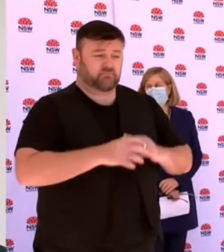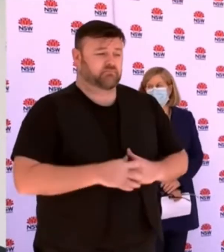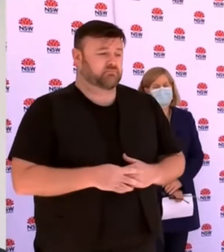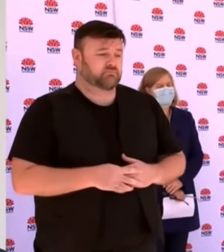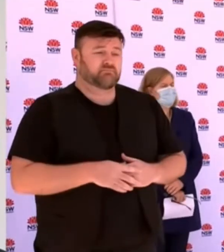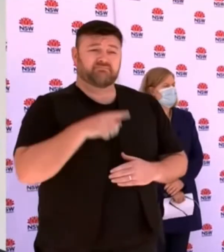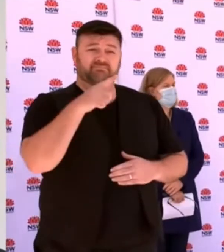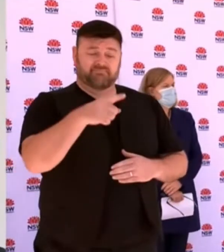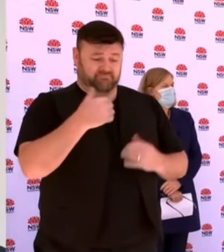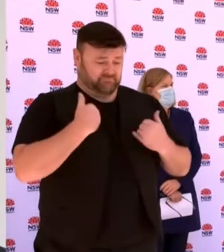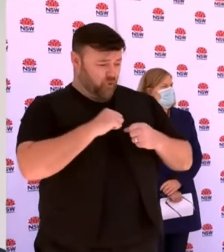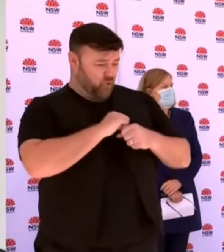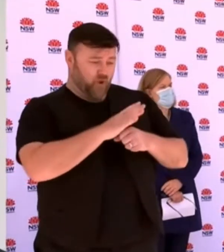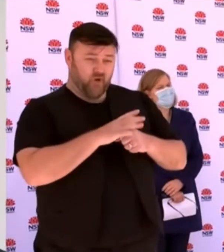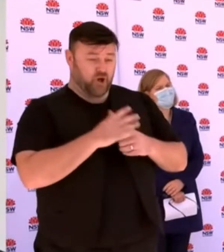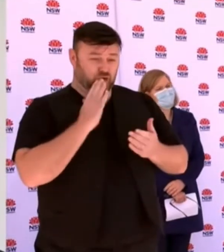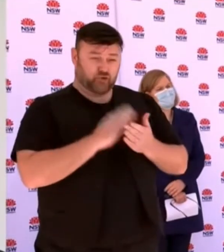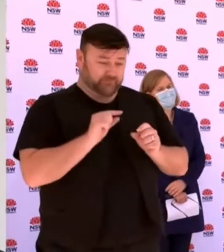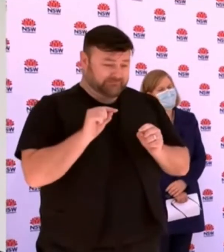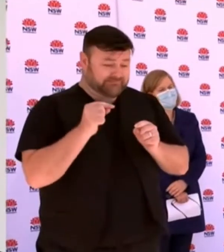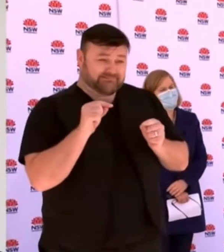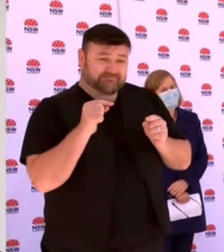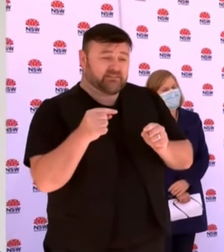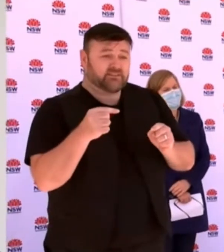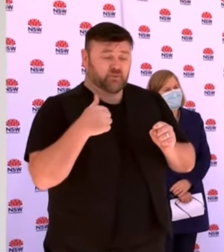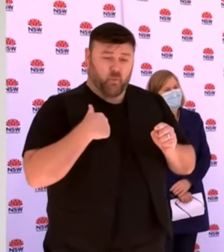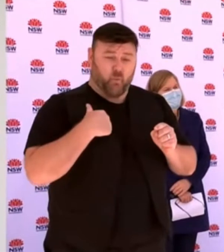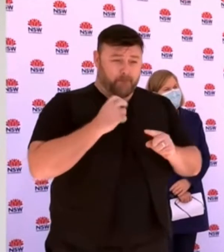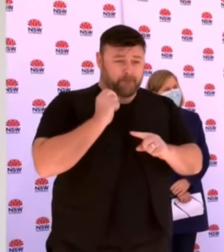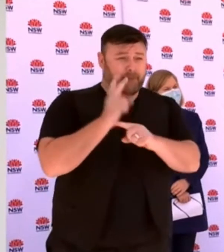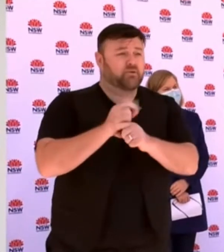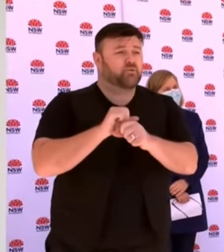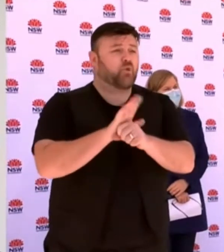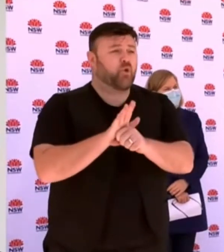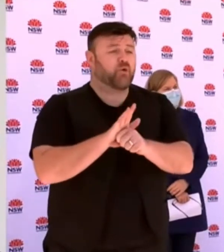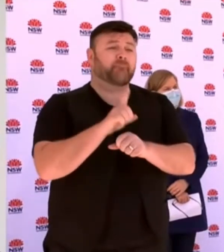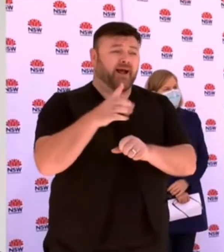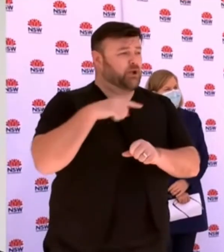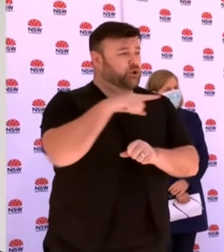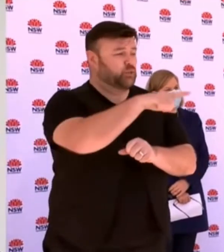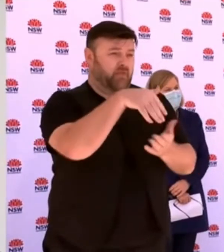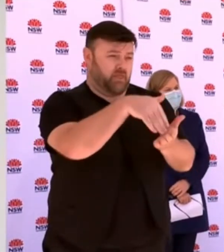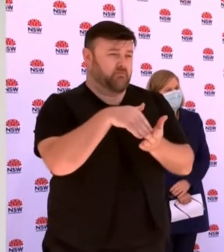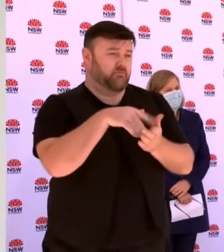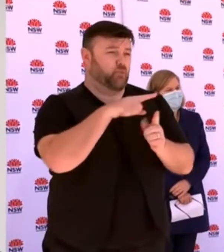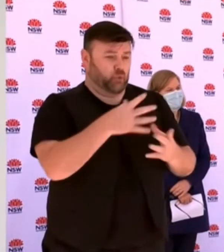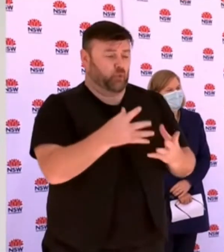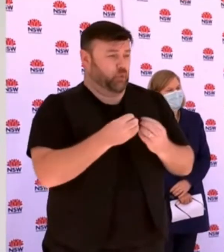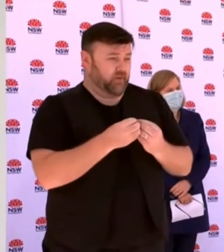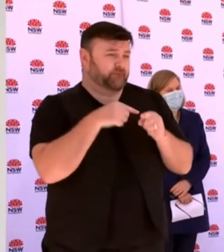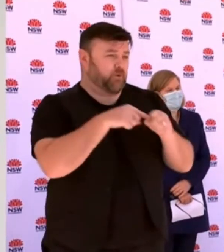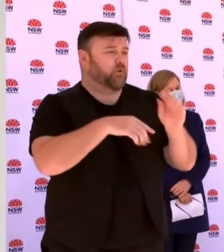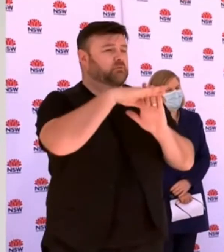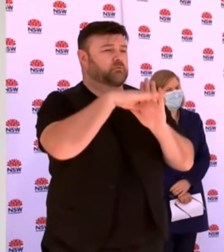deep in a war with this virus, and we can't win this war unless the community are all with us, absolutely.